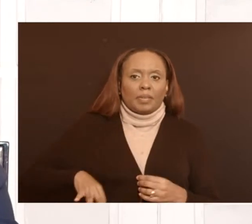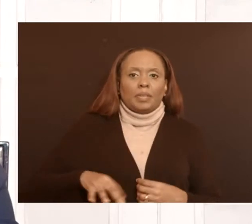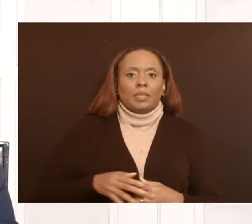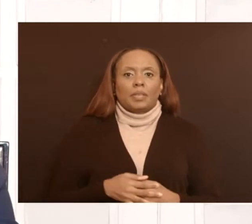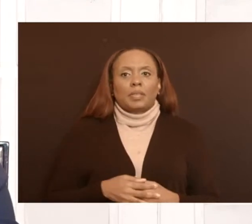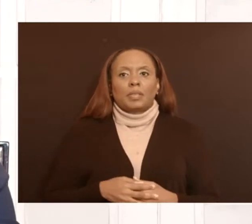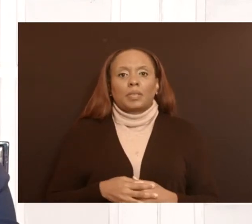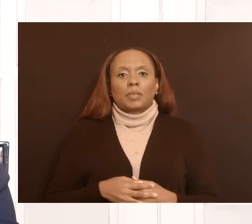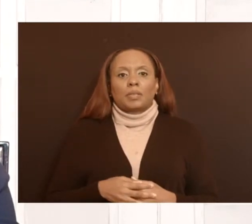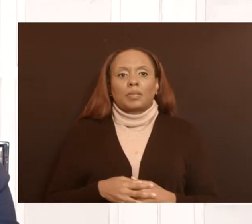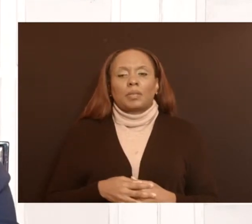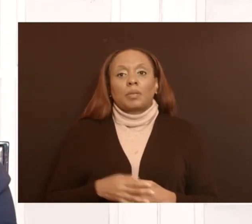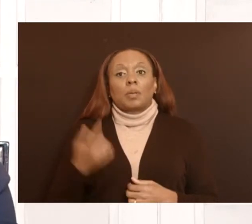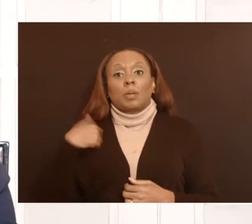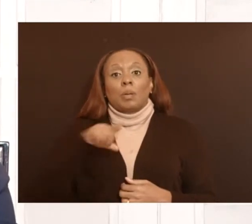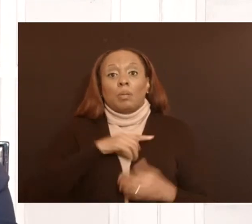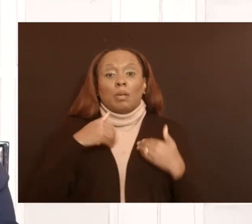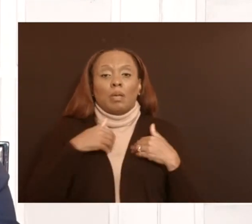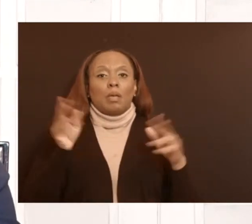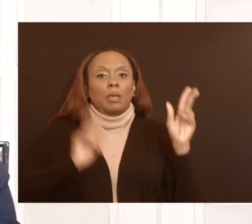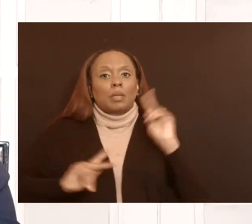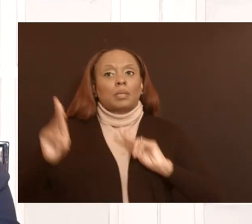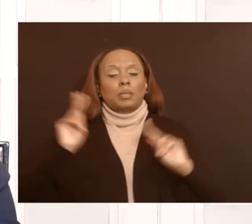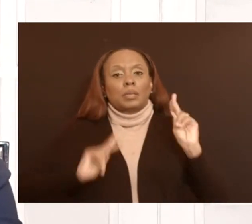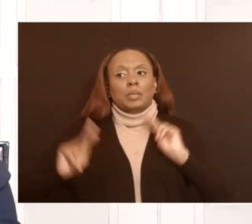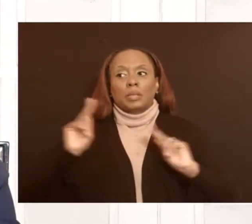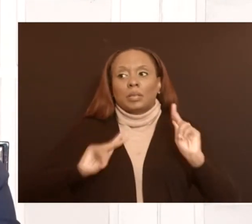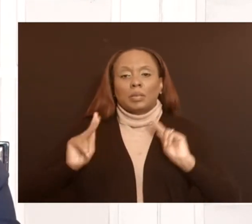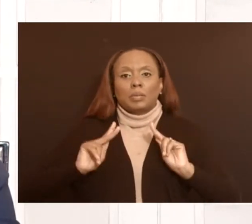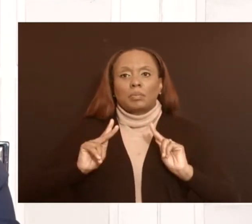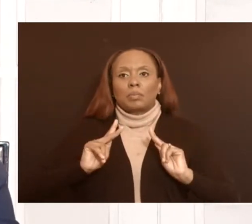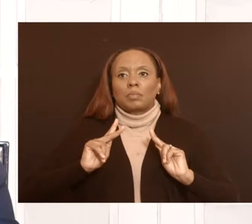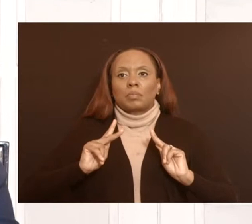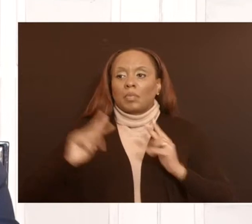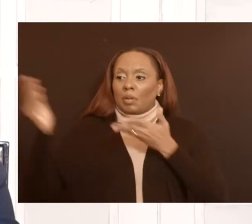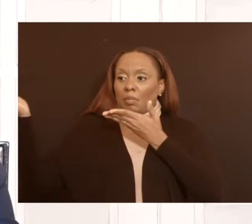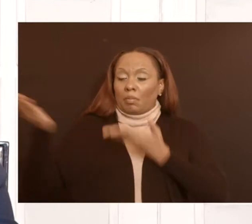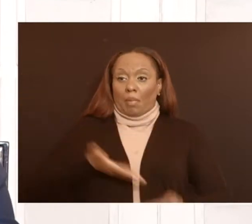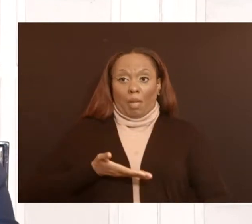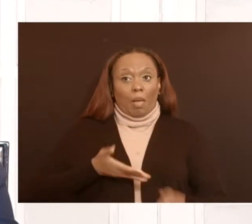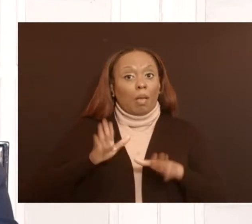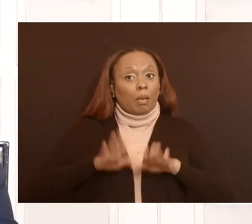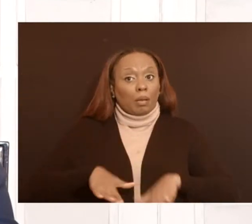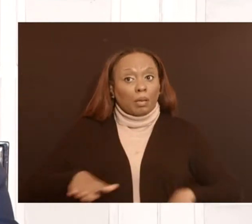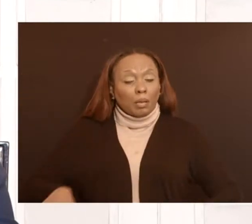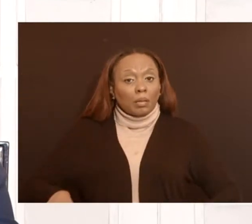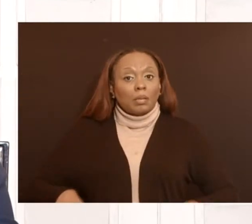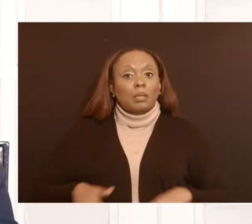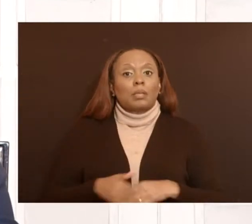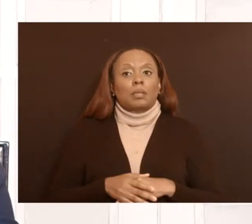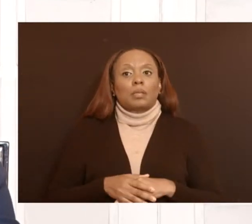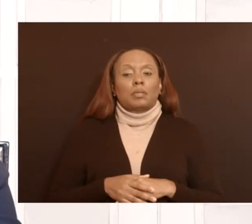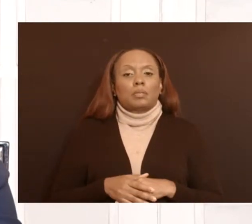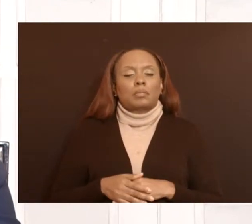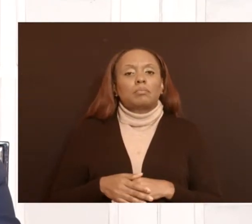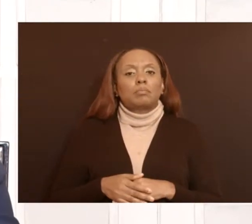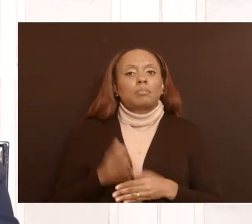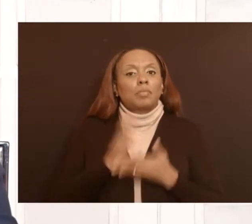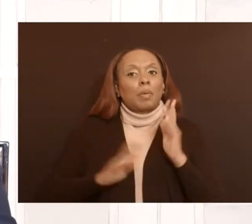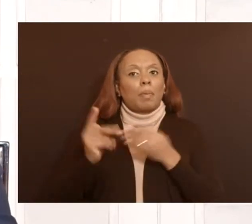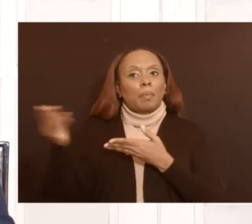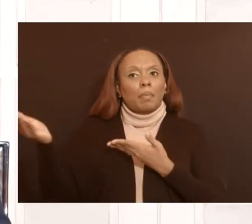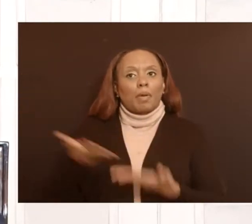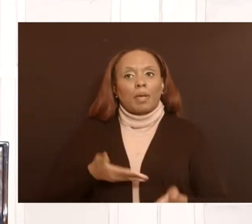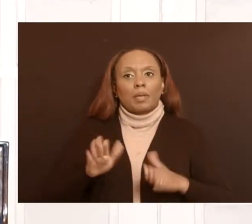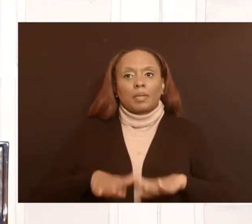own local environment. We have people in the facility who have brought their children, for example, who would have ended up with COVID, for example, and they have